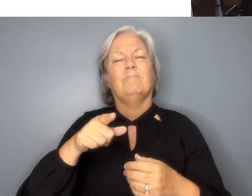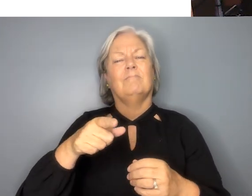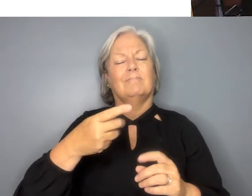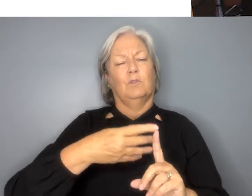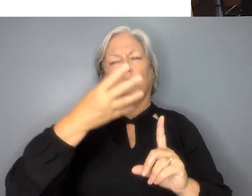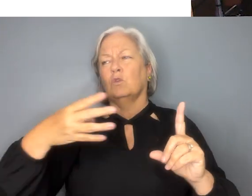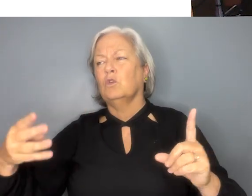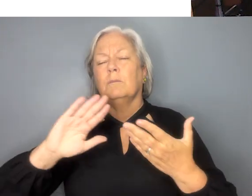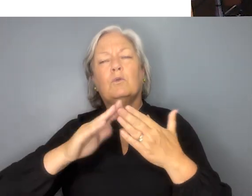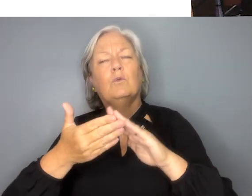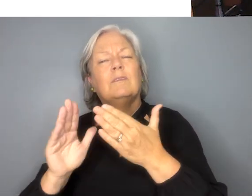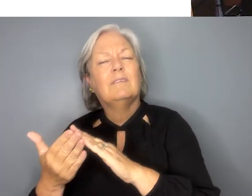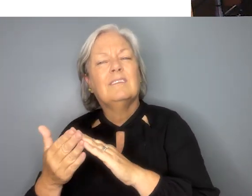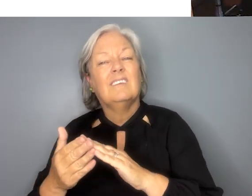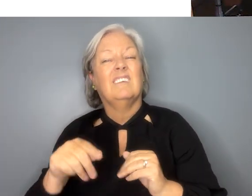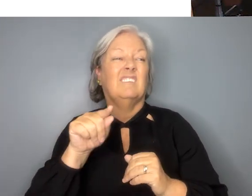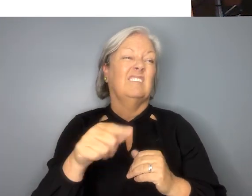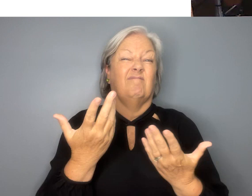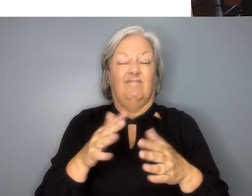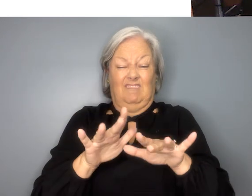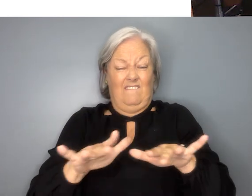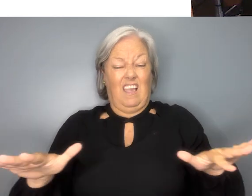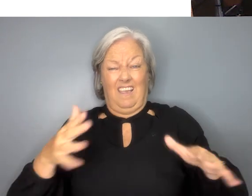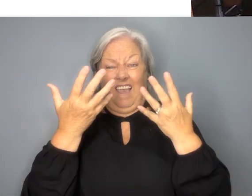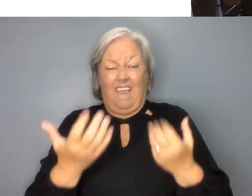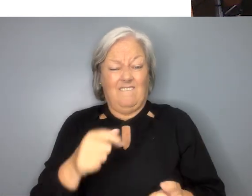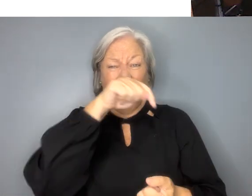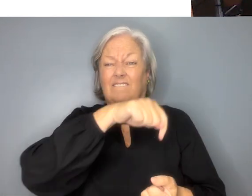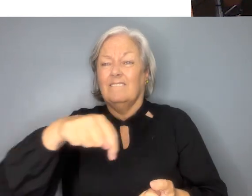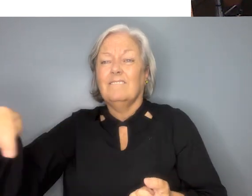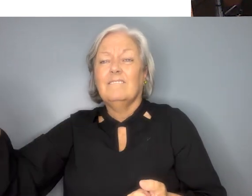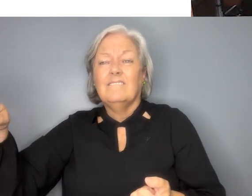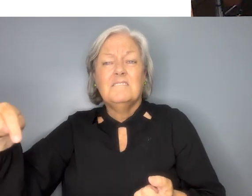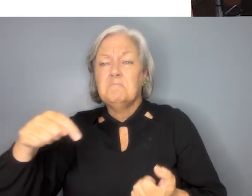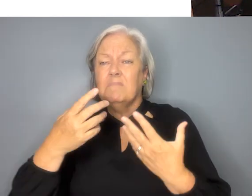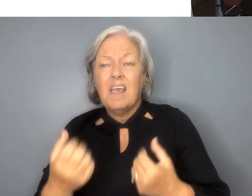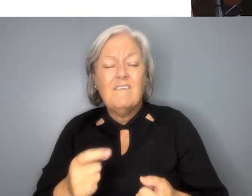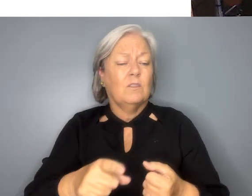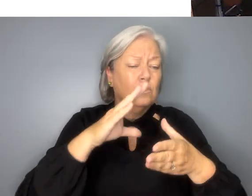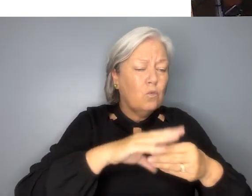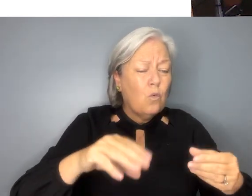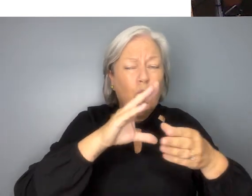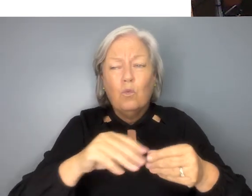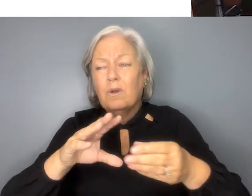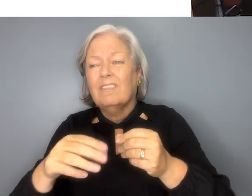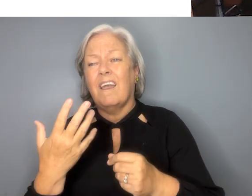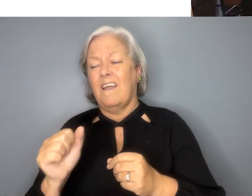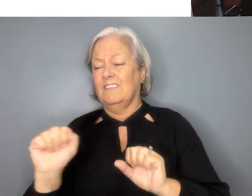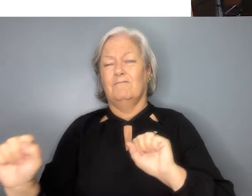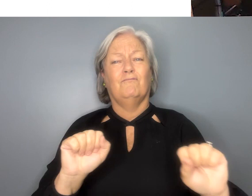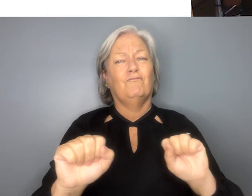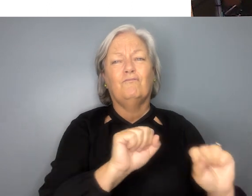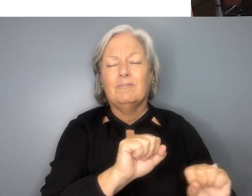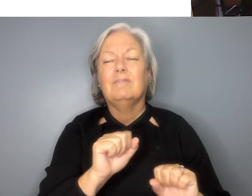or LGBTIQ plus community was just part of the diversity of our culture. There's no bad dreaming stories. In fact, Min spirits,